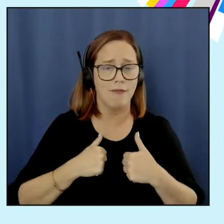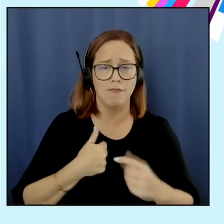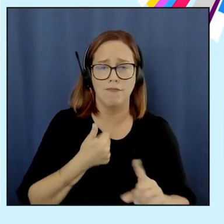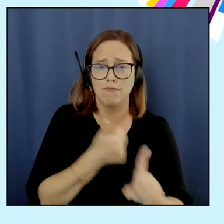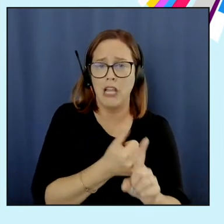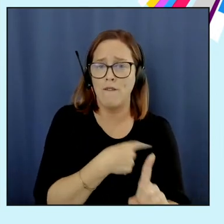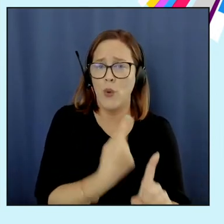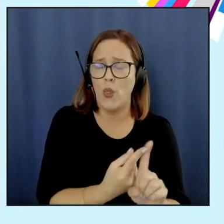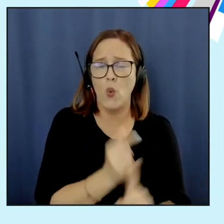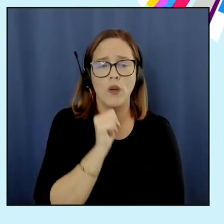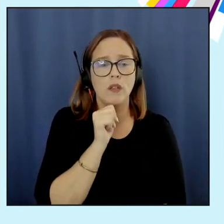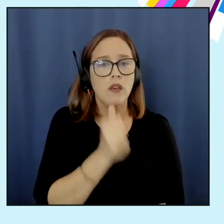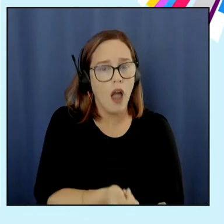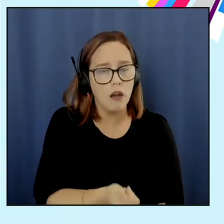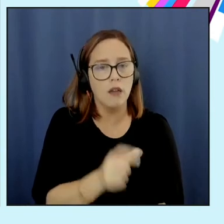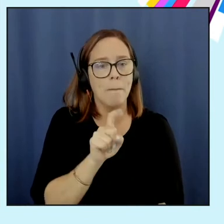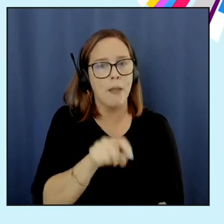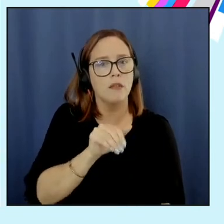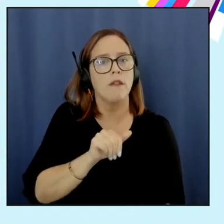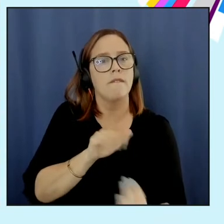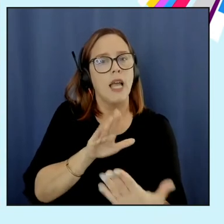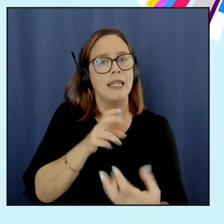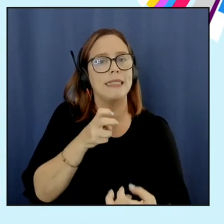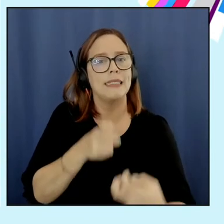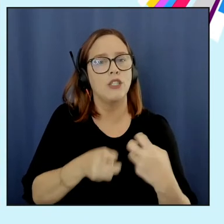must face our issues together.